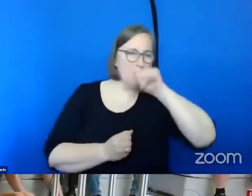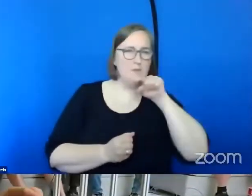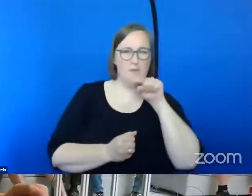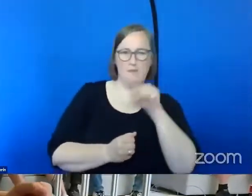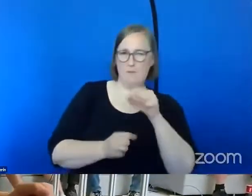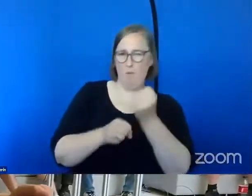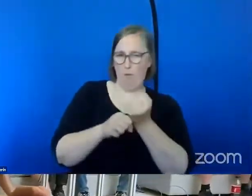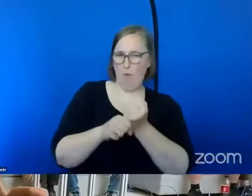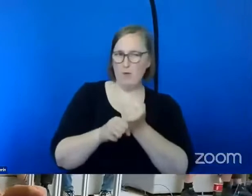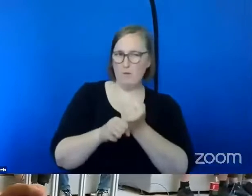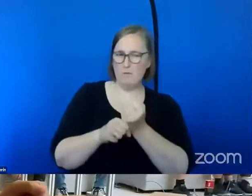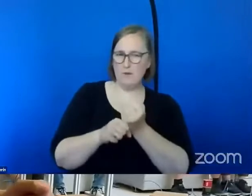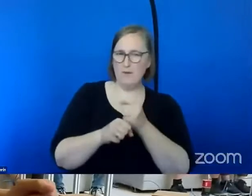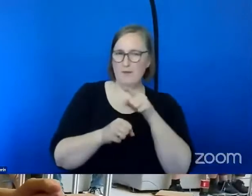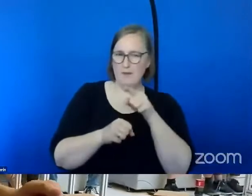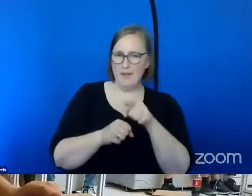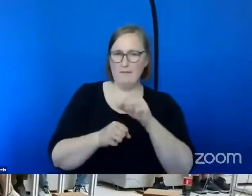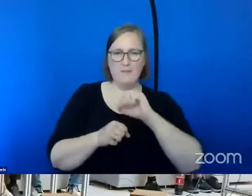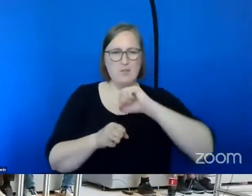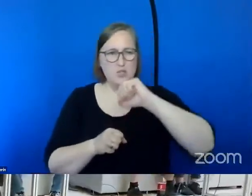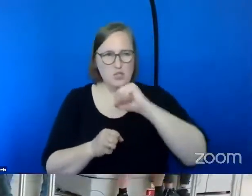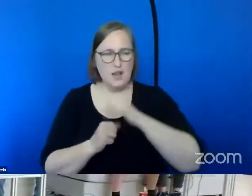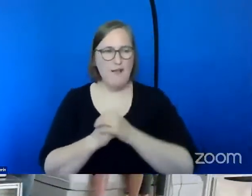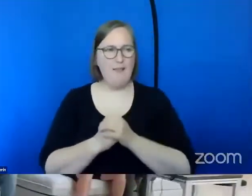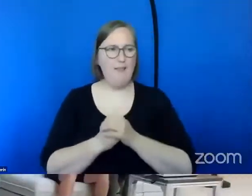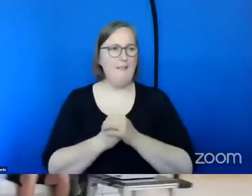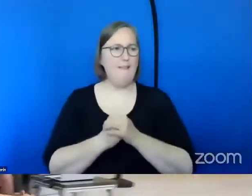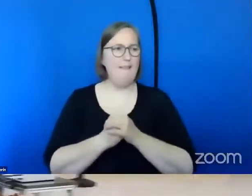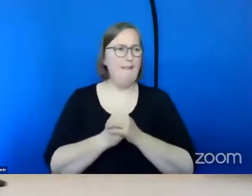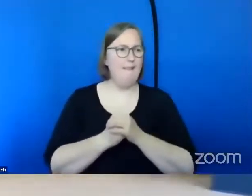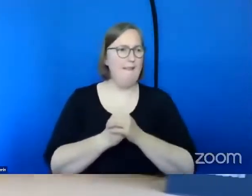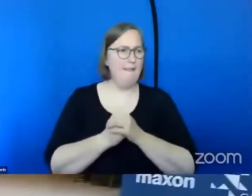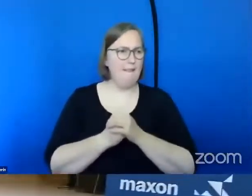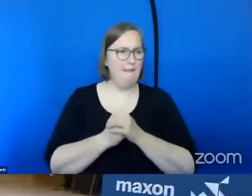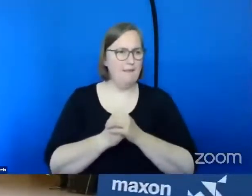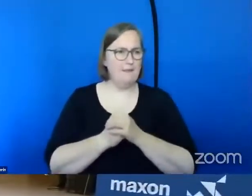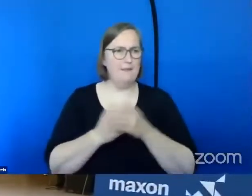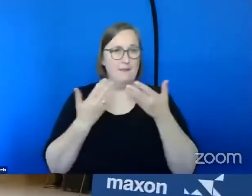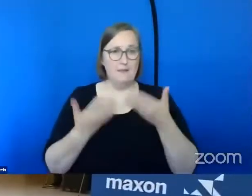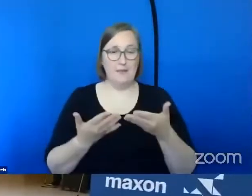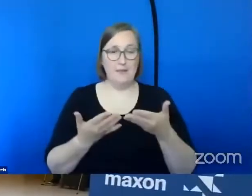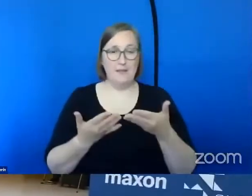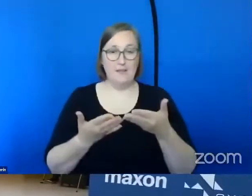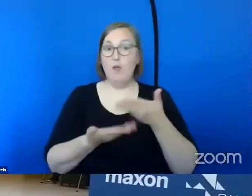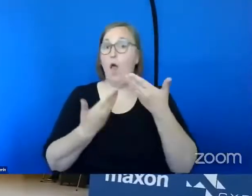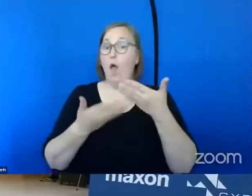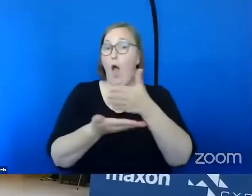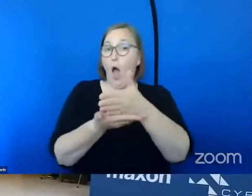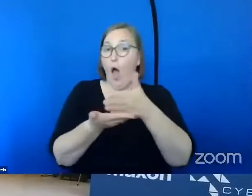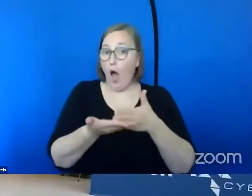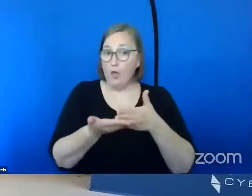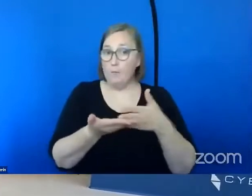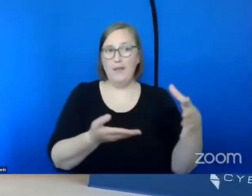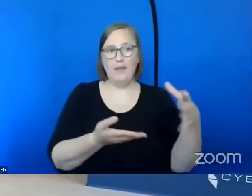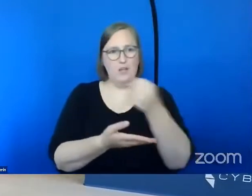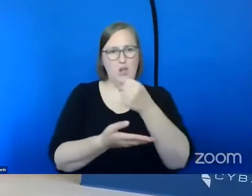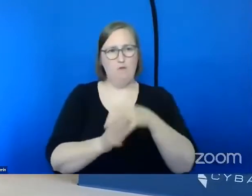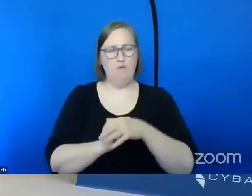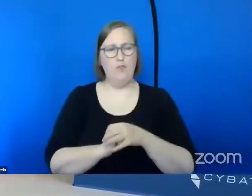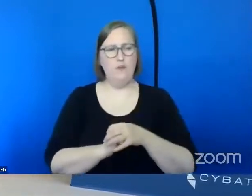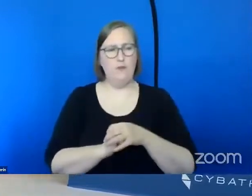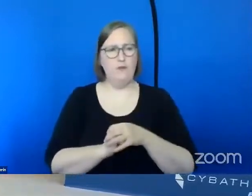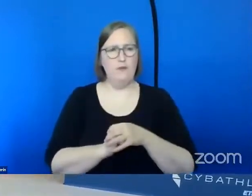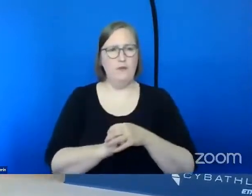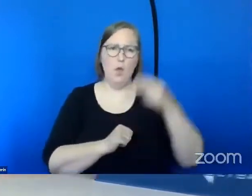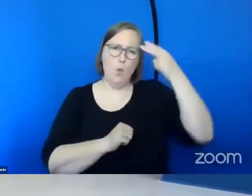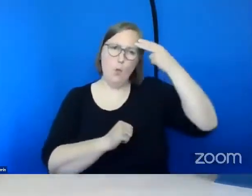USB stick into place. Everything's possible here. This competition is wide open. 2:27 is the target. Now the key.